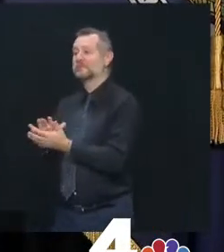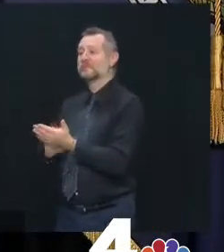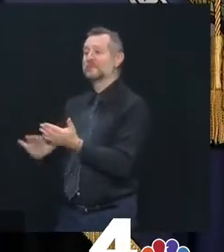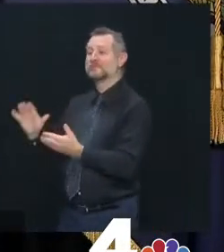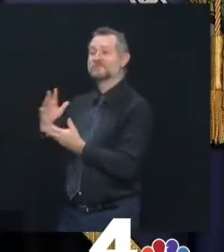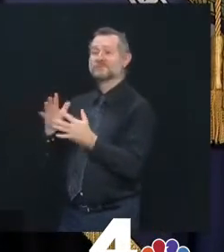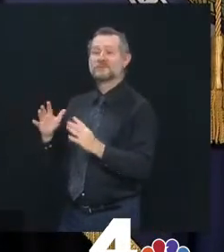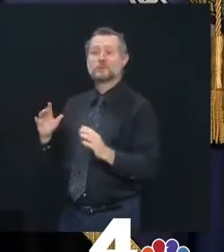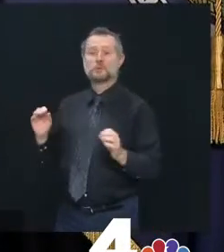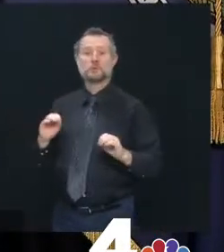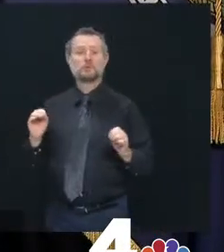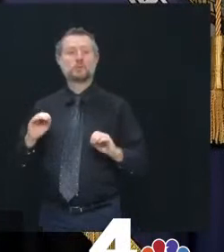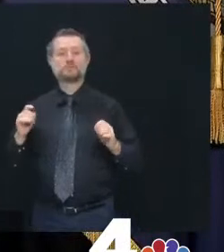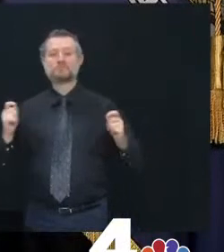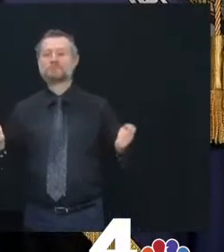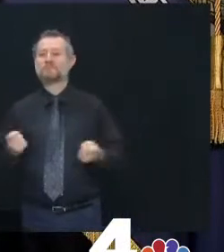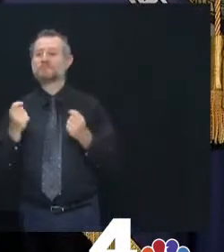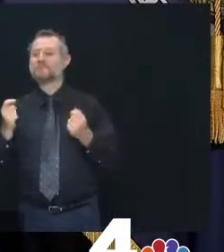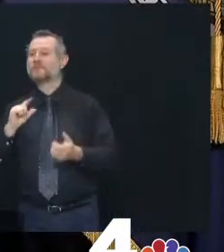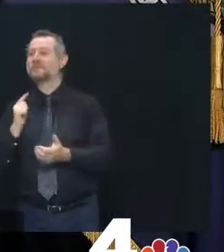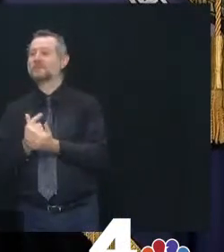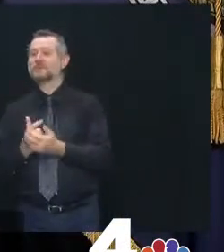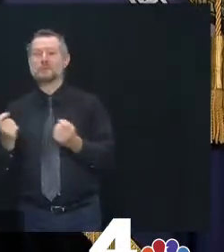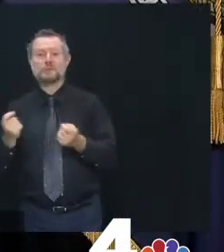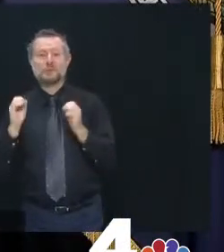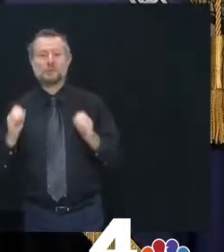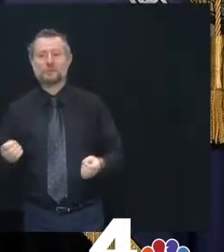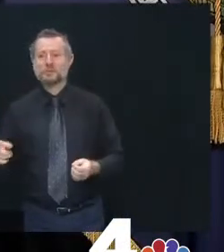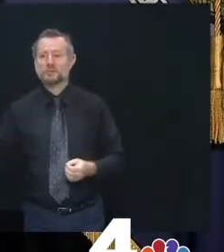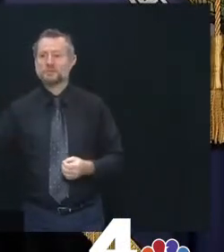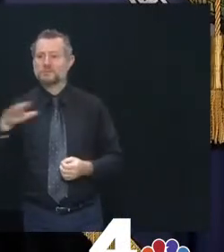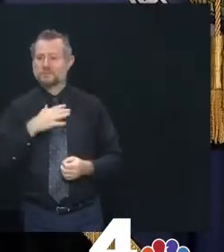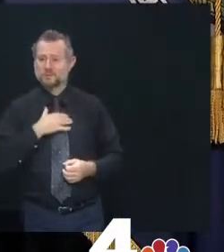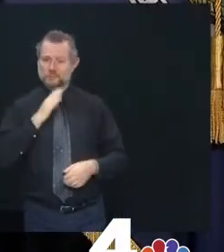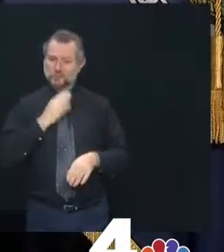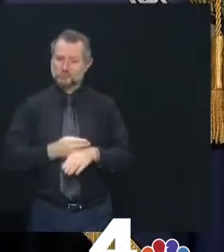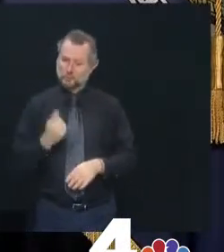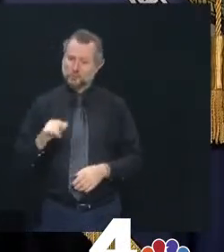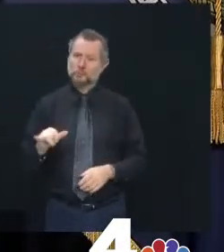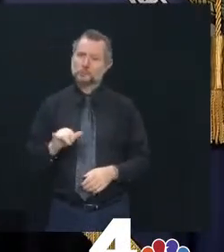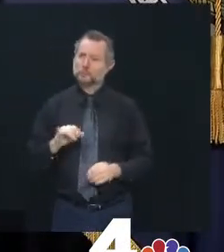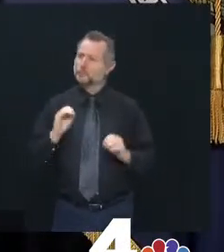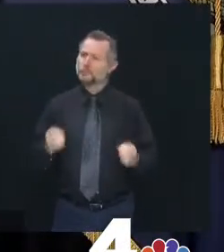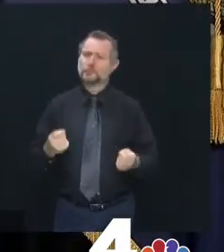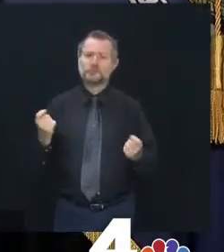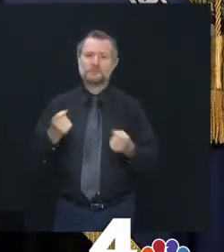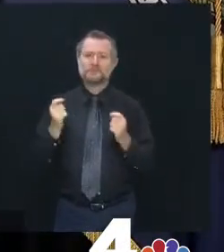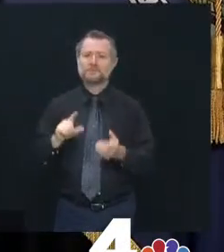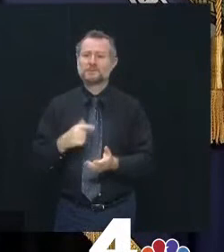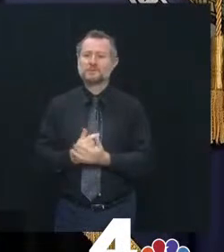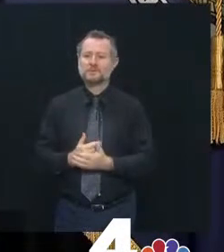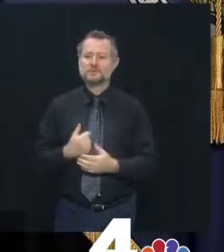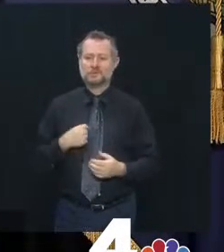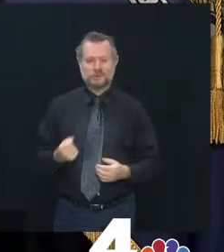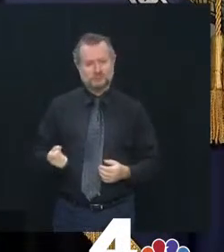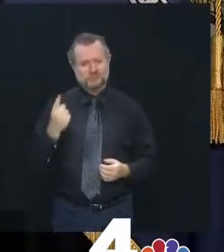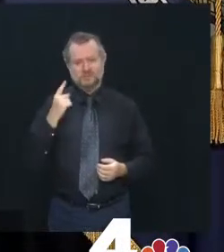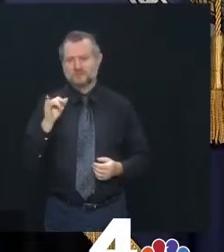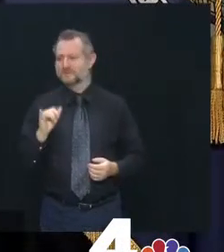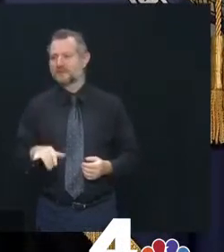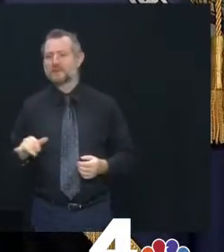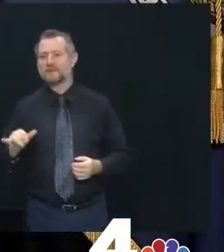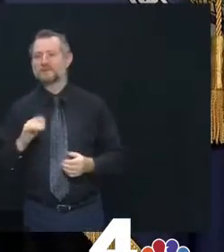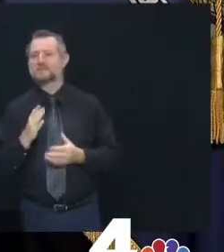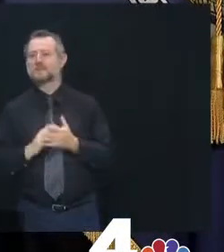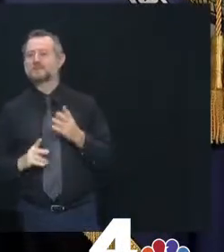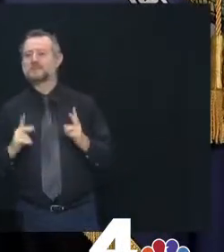graduate college this year. My daughter among them. I understand there are people